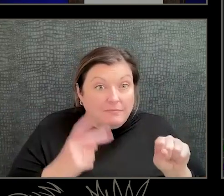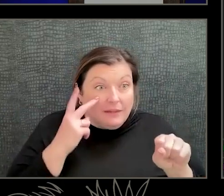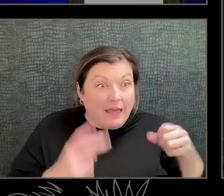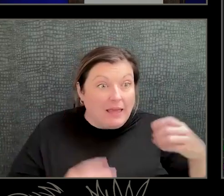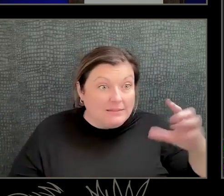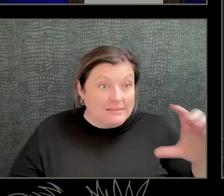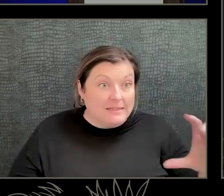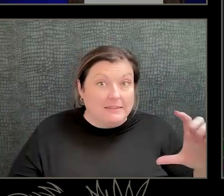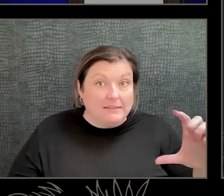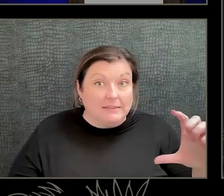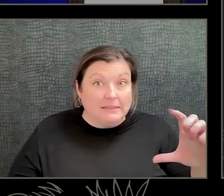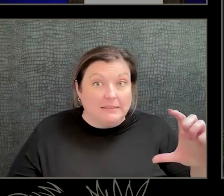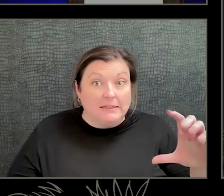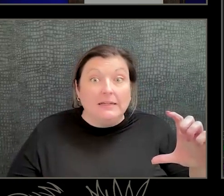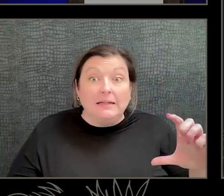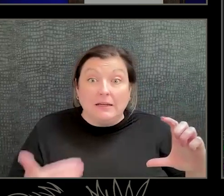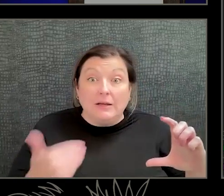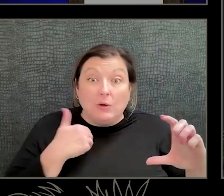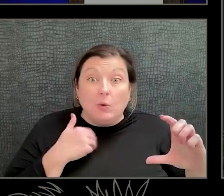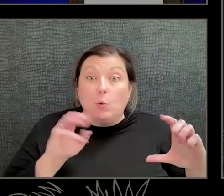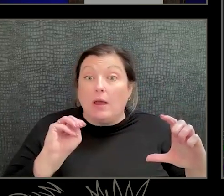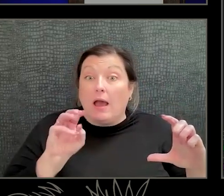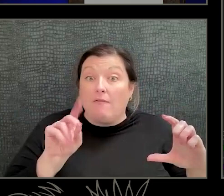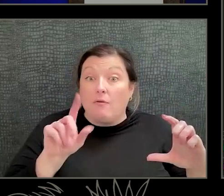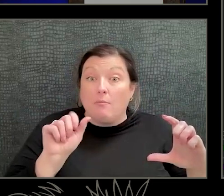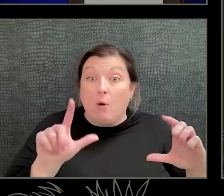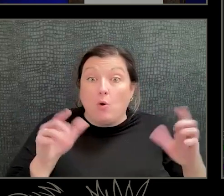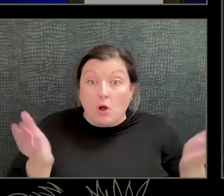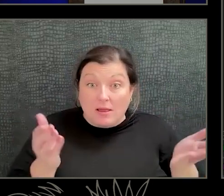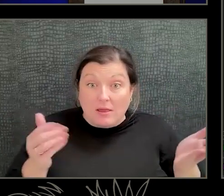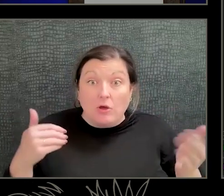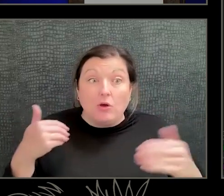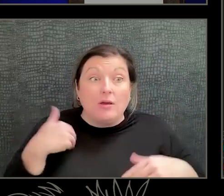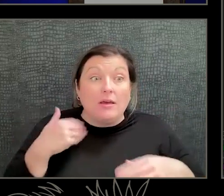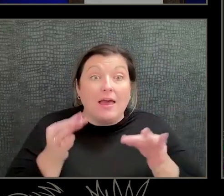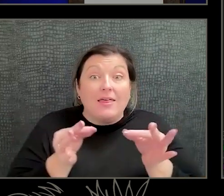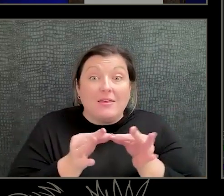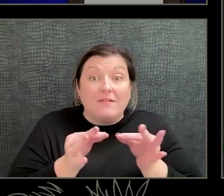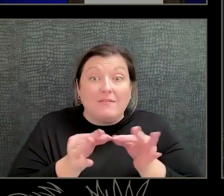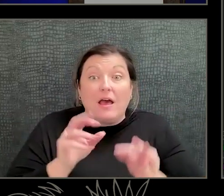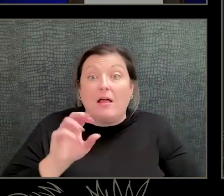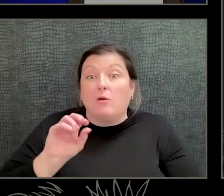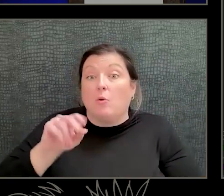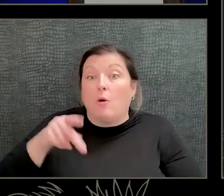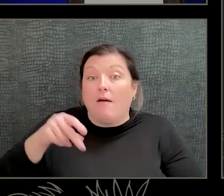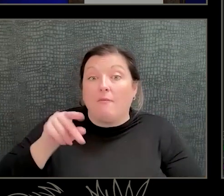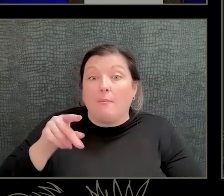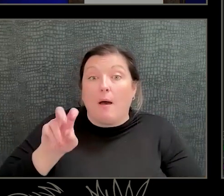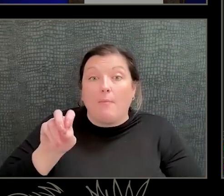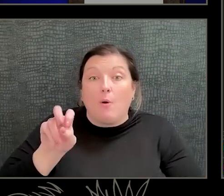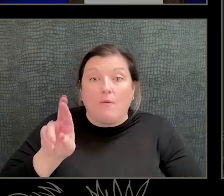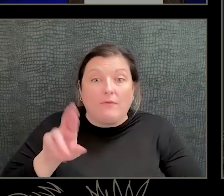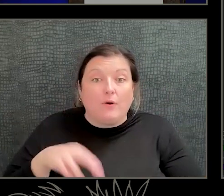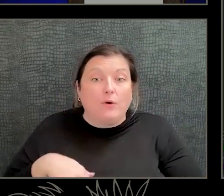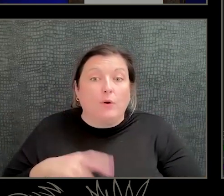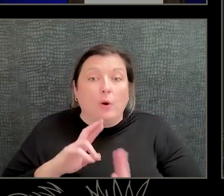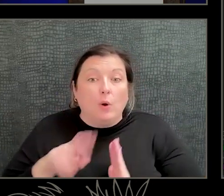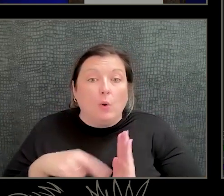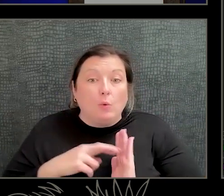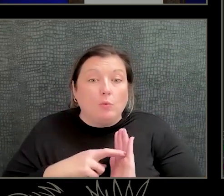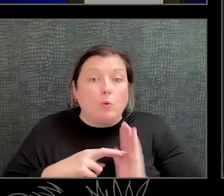see that we have our modal here that has the value of popover. The role dialog is just for accessibility